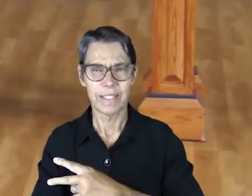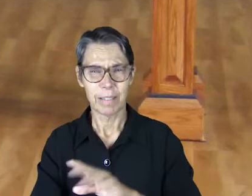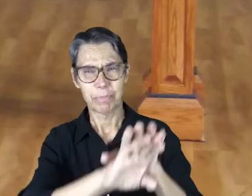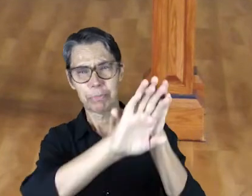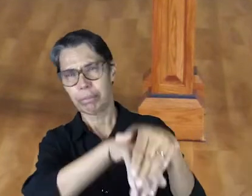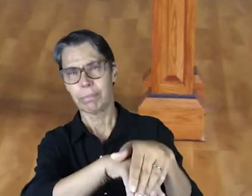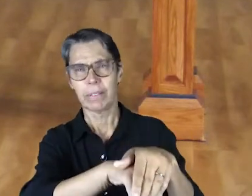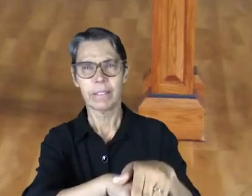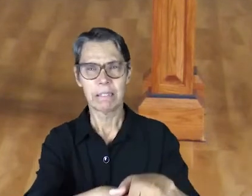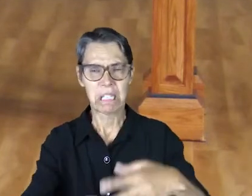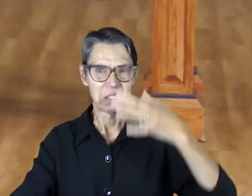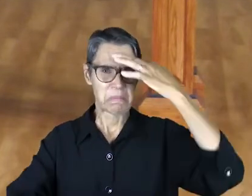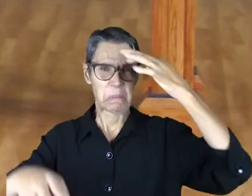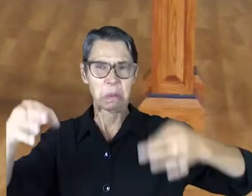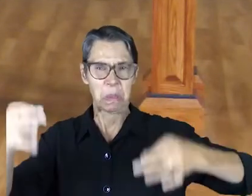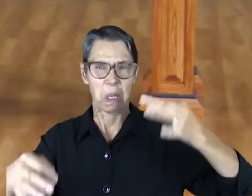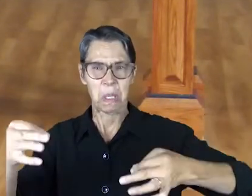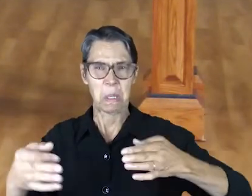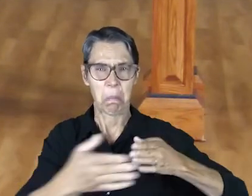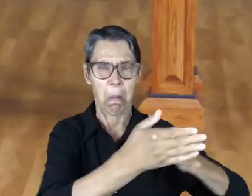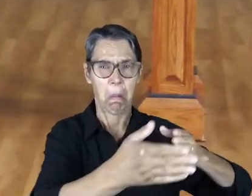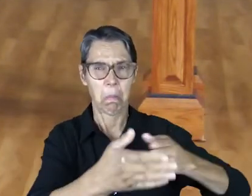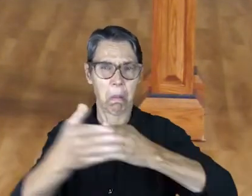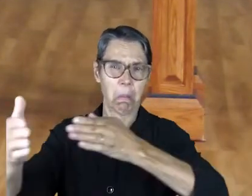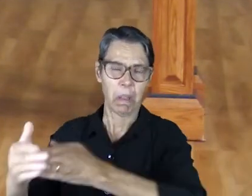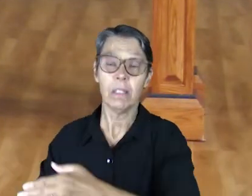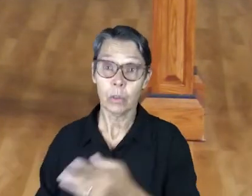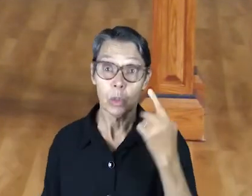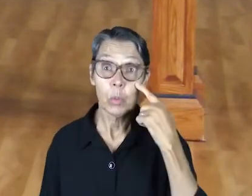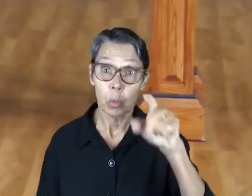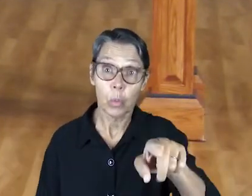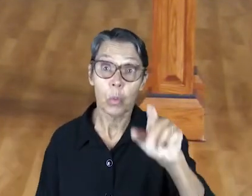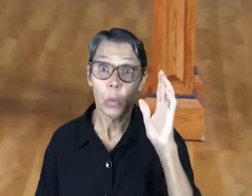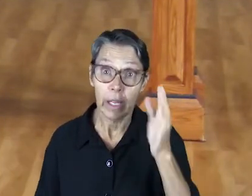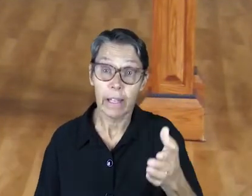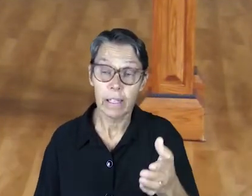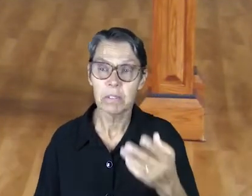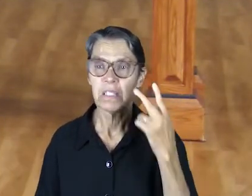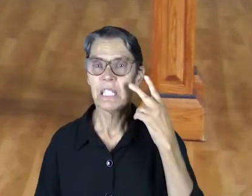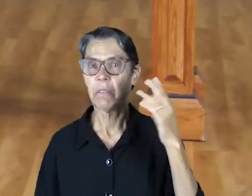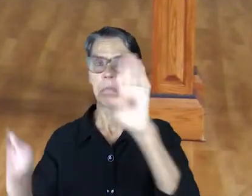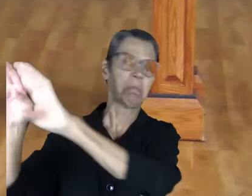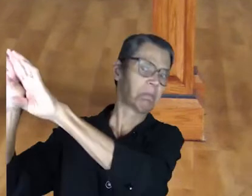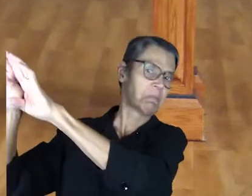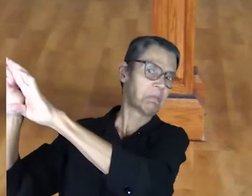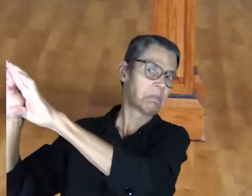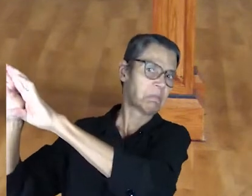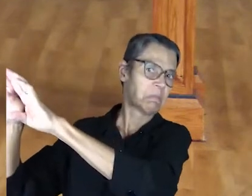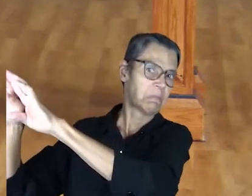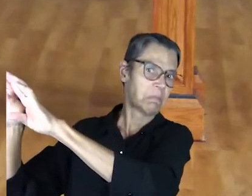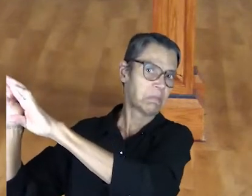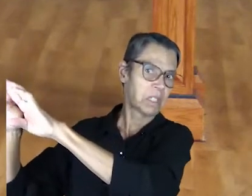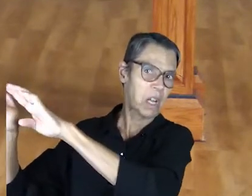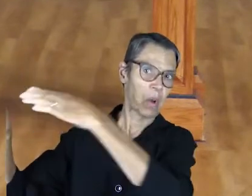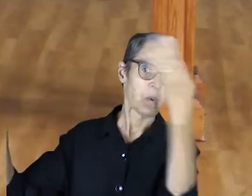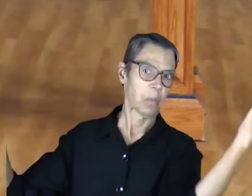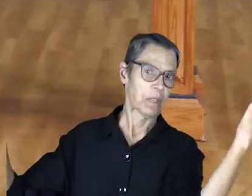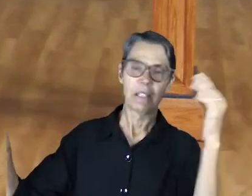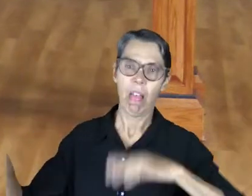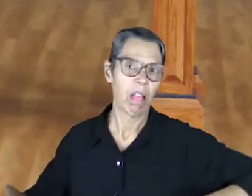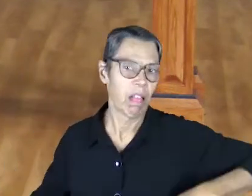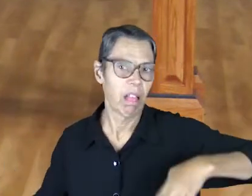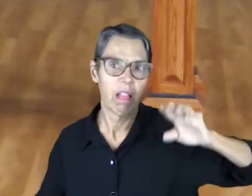our judgment and our intolerance, find those places where we have not opened our doors in invitation, and then we have a decision to make.